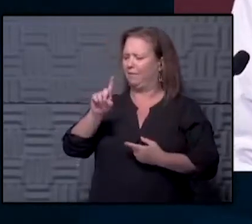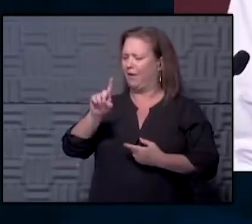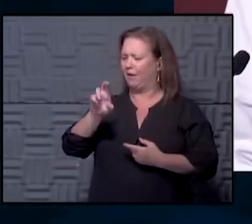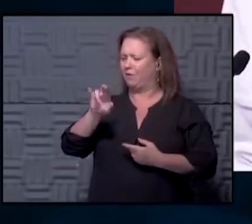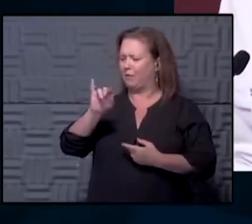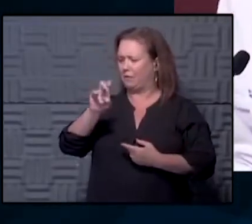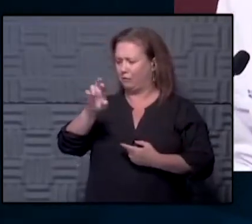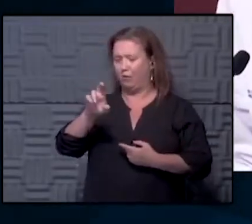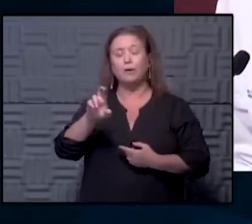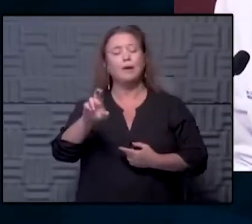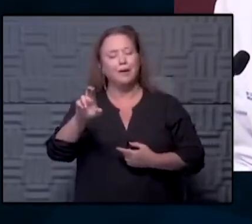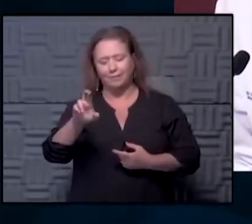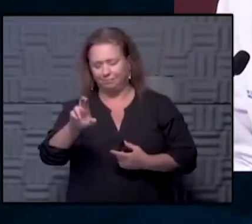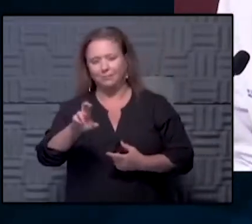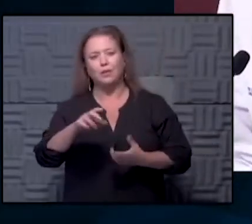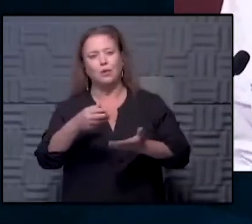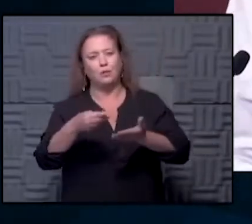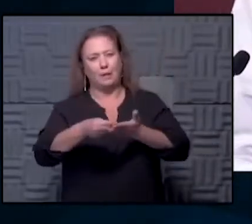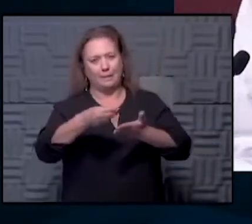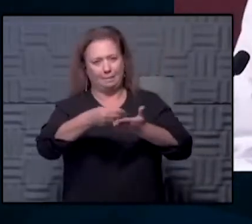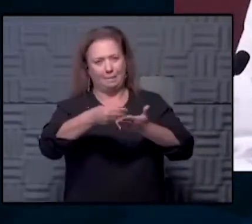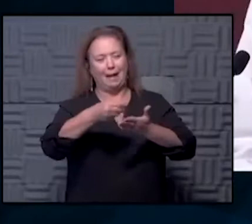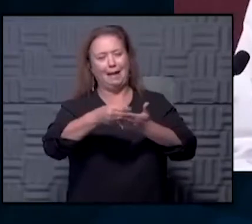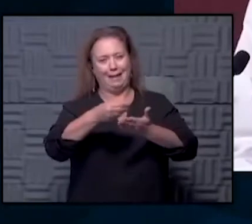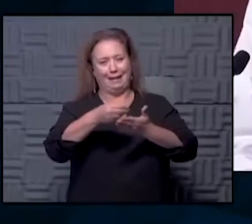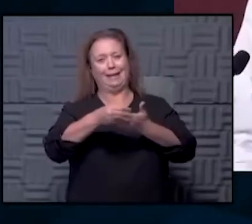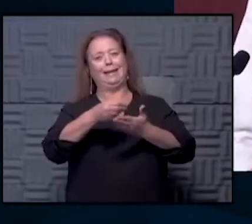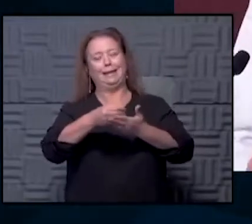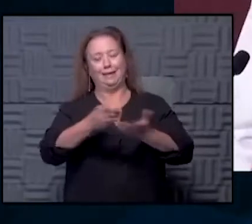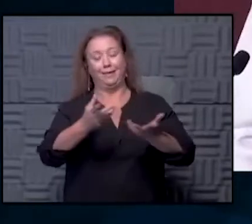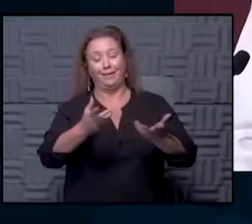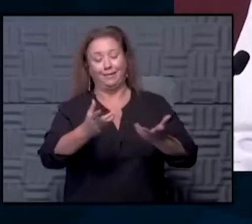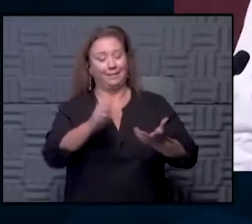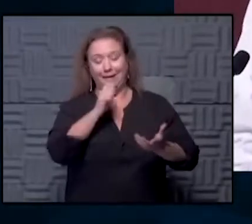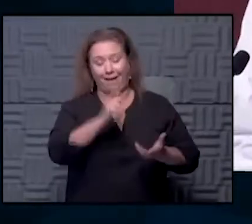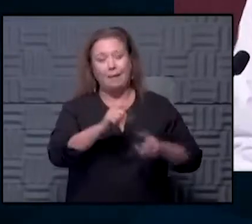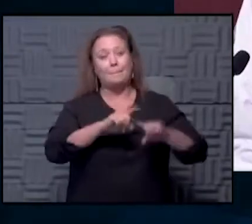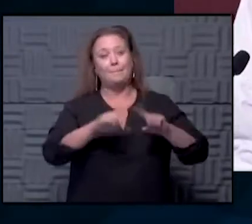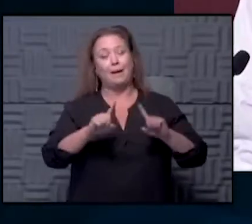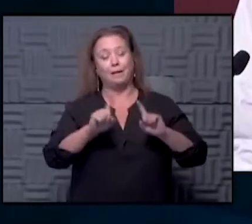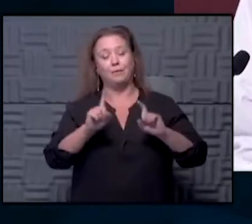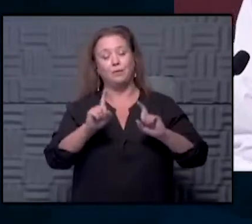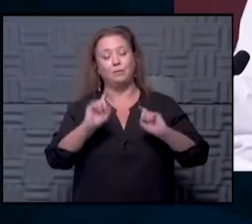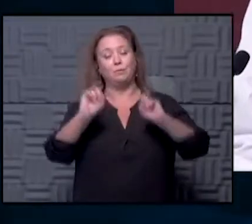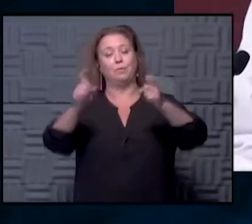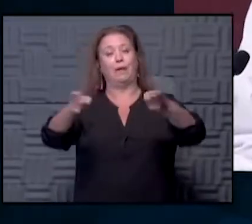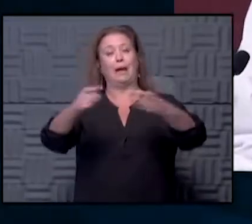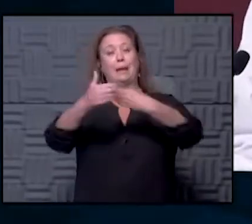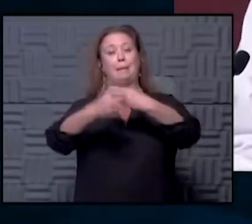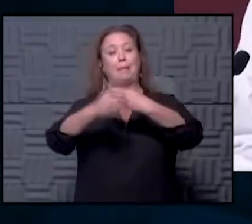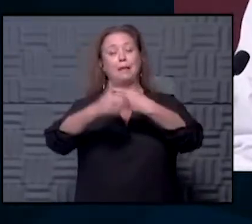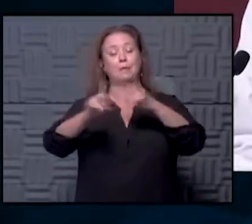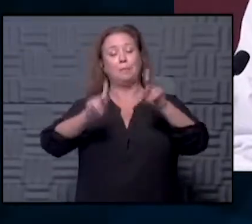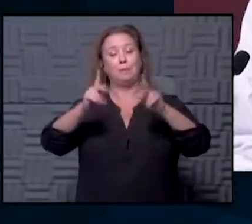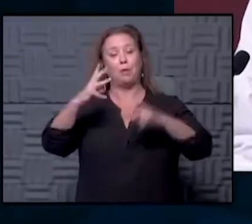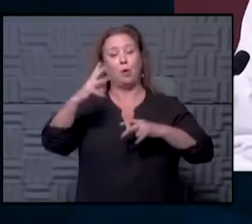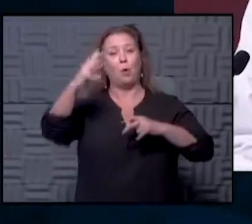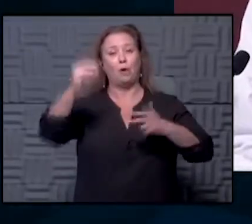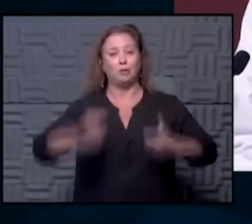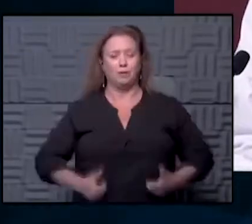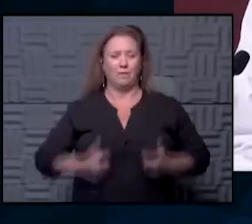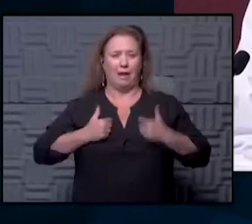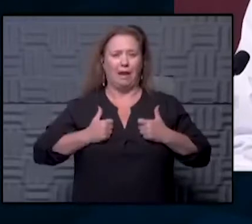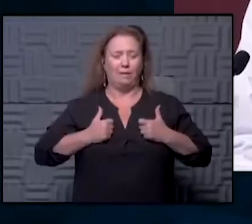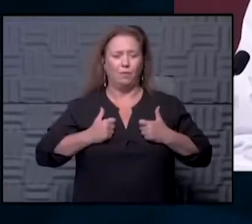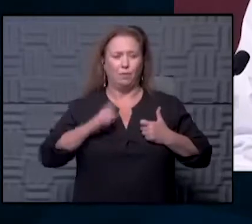is you do raise fund because you allow people to go out and survive and thrive, especially during the times when they're most